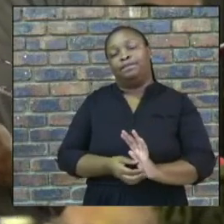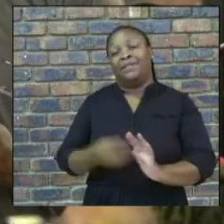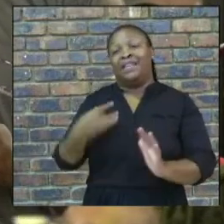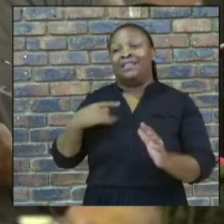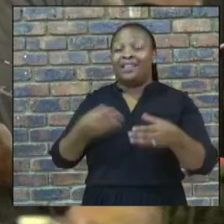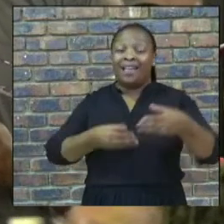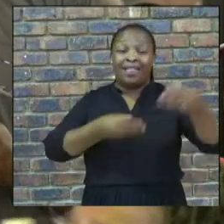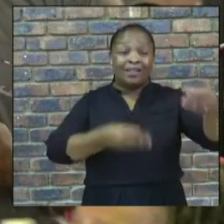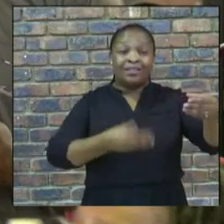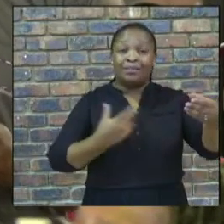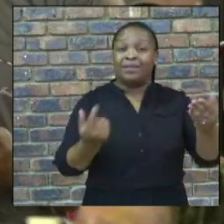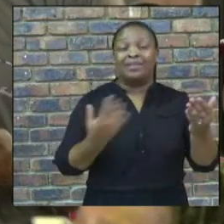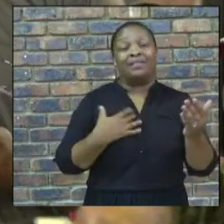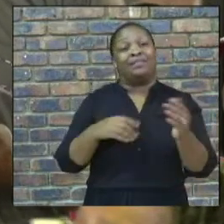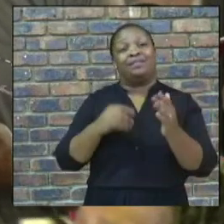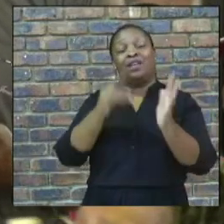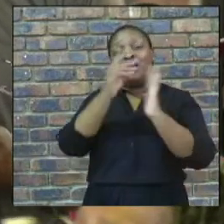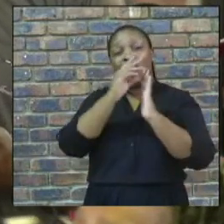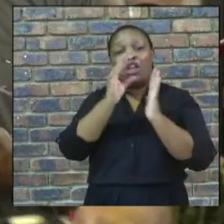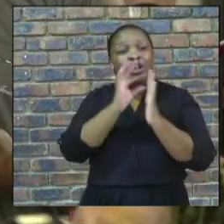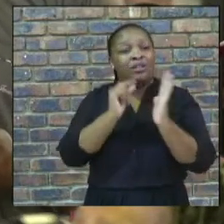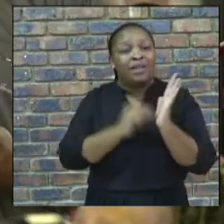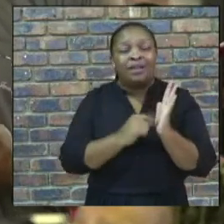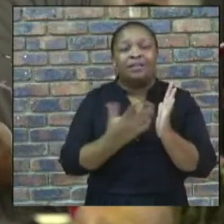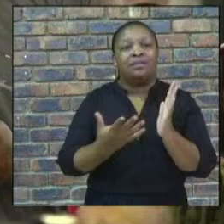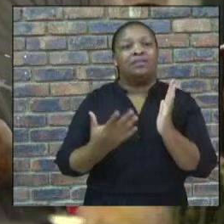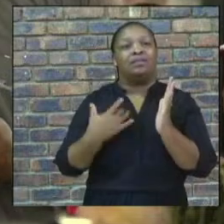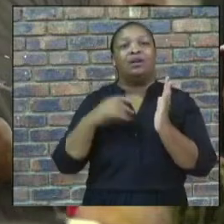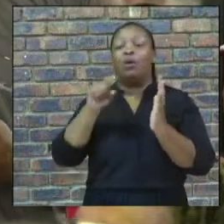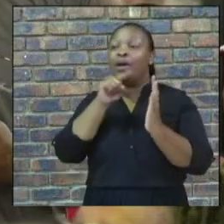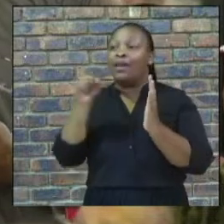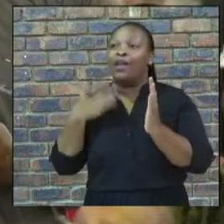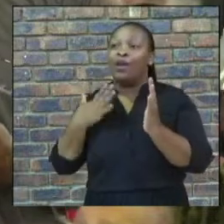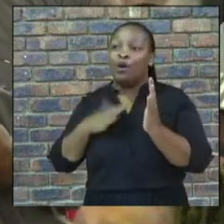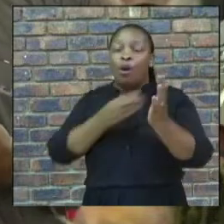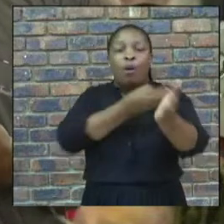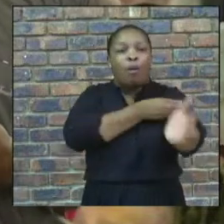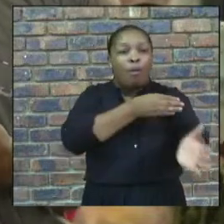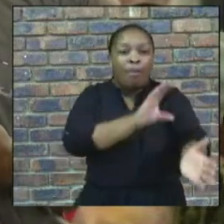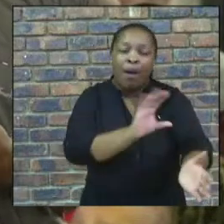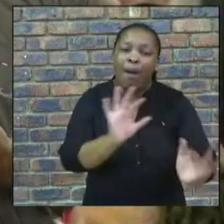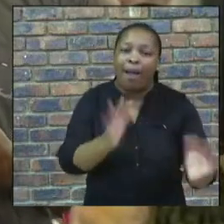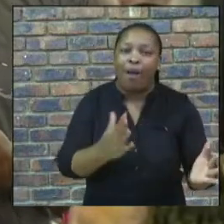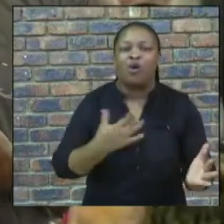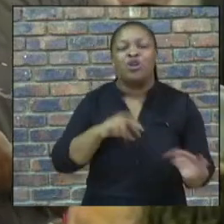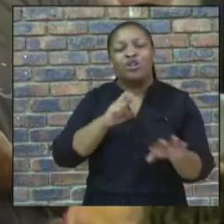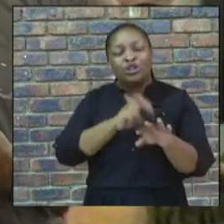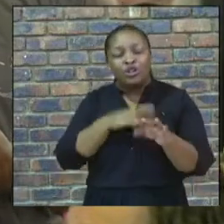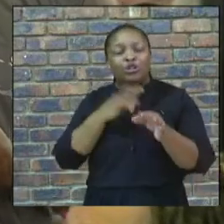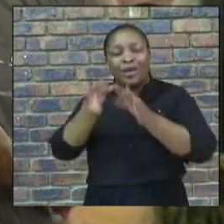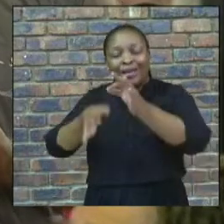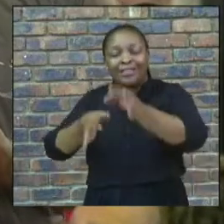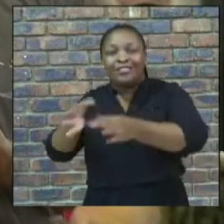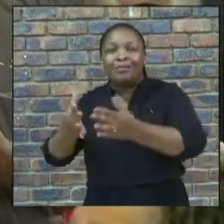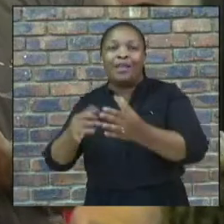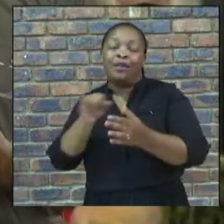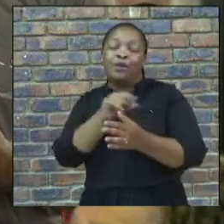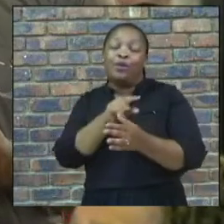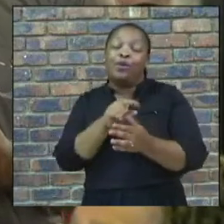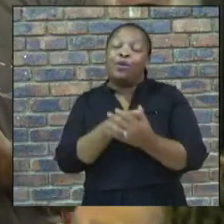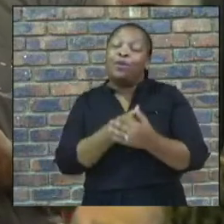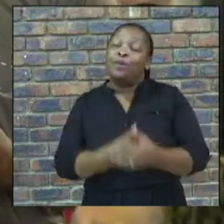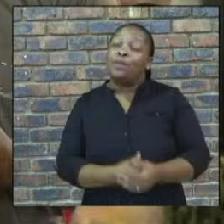your gains in terms of empowerment? We need to disclose and declare ukuthi indeed